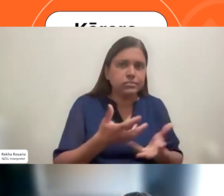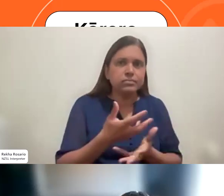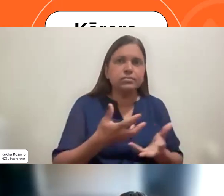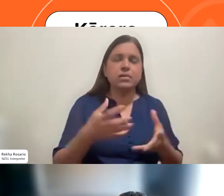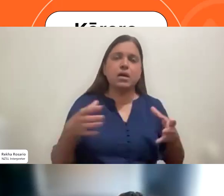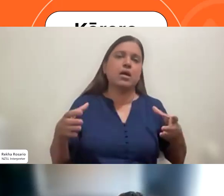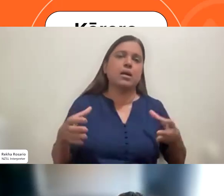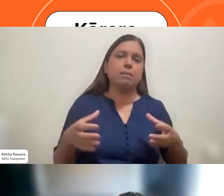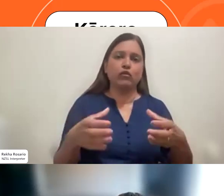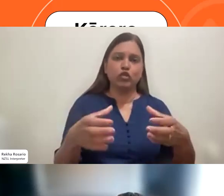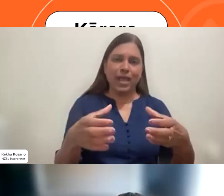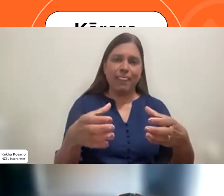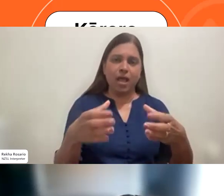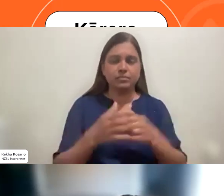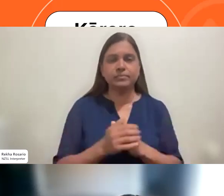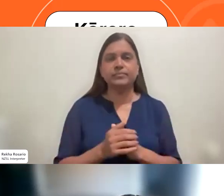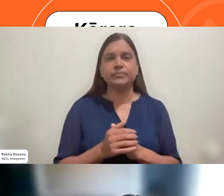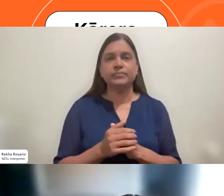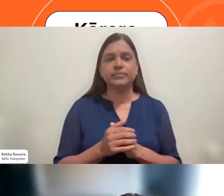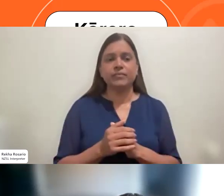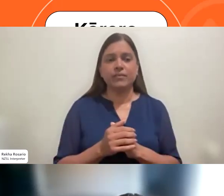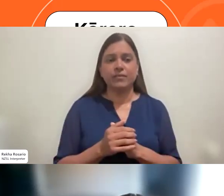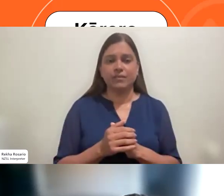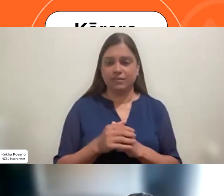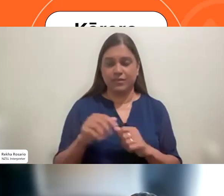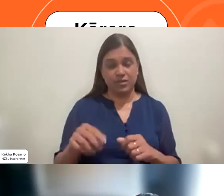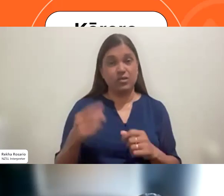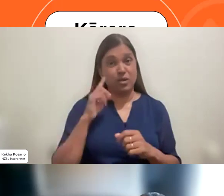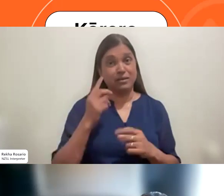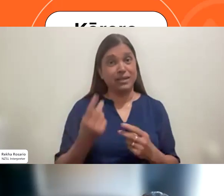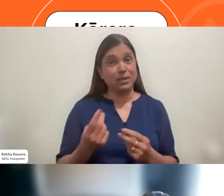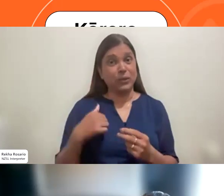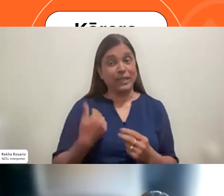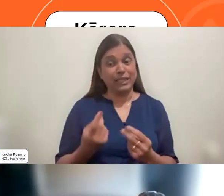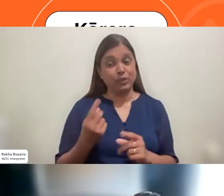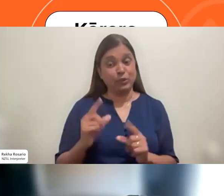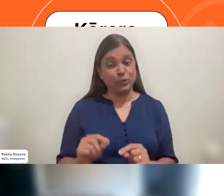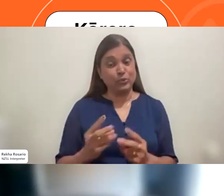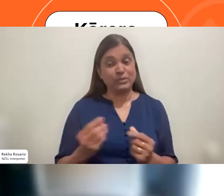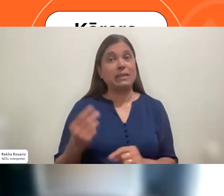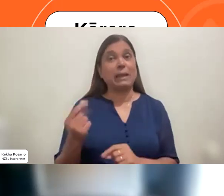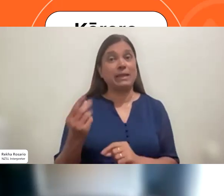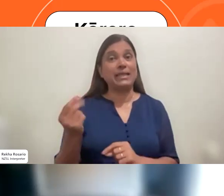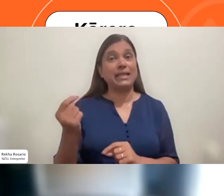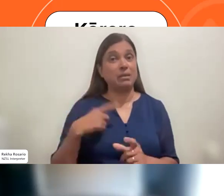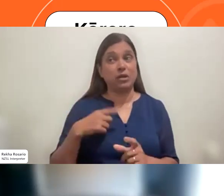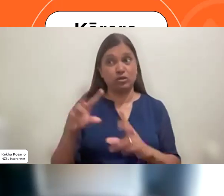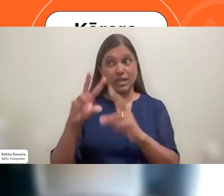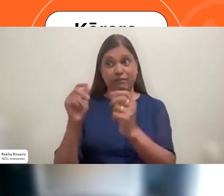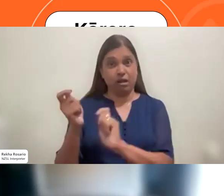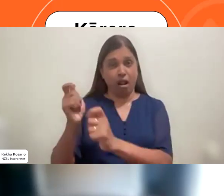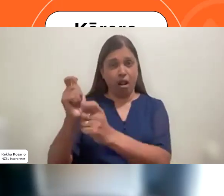And like we need to have been doing this immediately. Like it's everything's moving so quickly. I just wanted